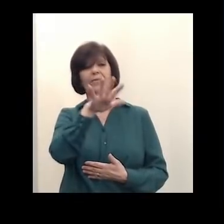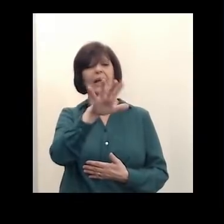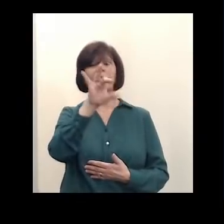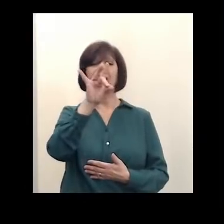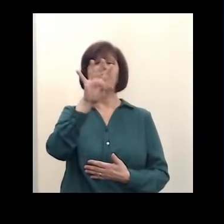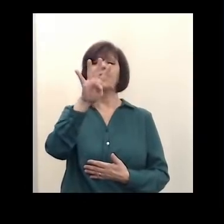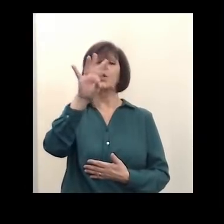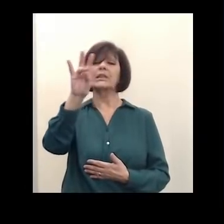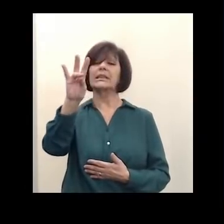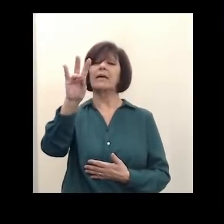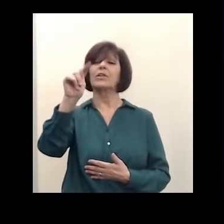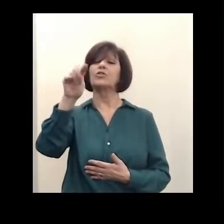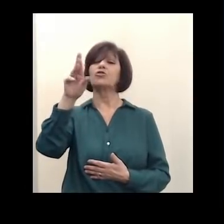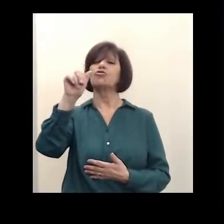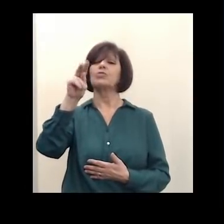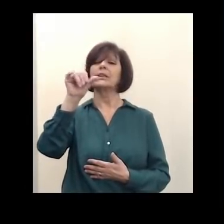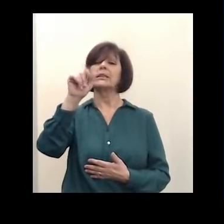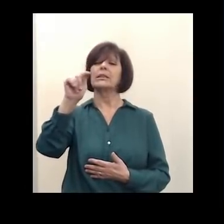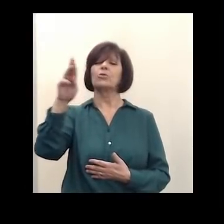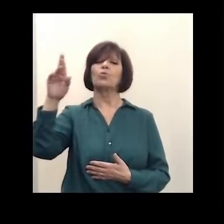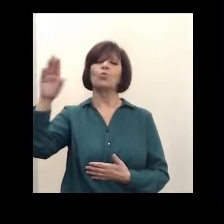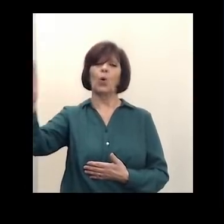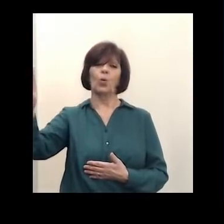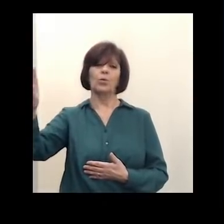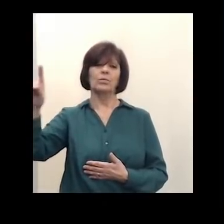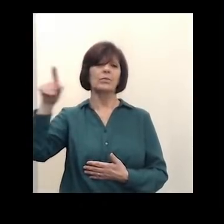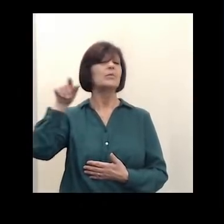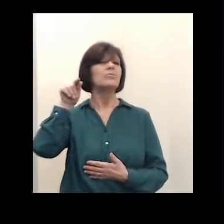5847 Transit Road. So that's right in the thick